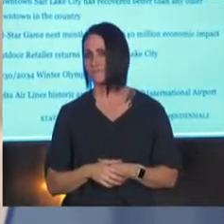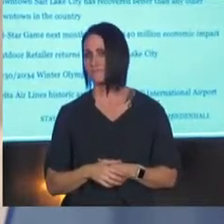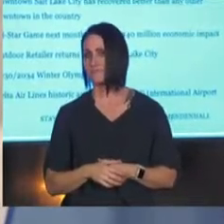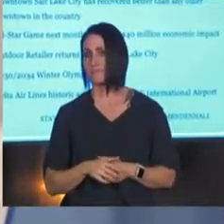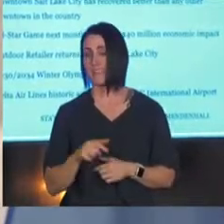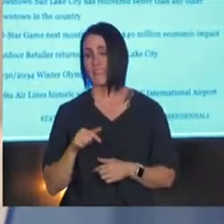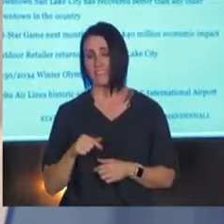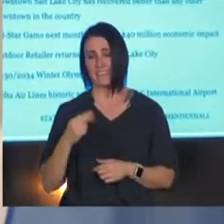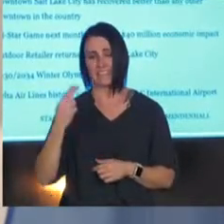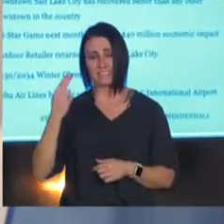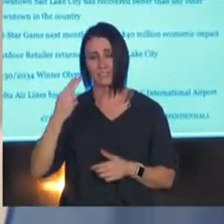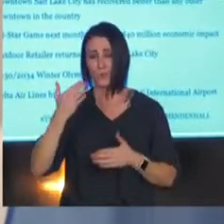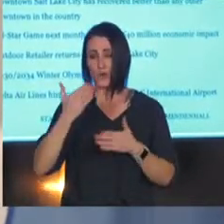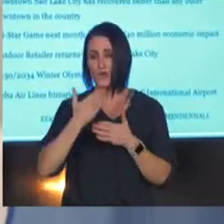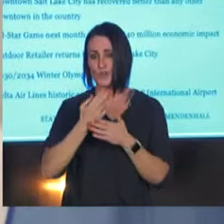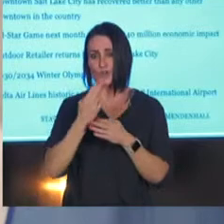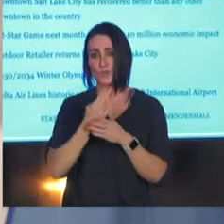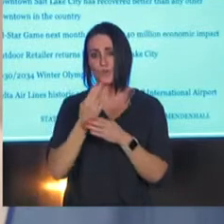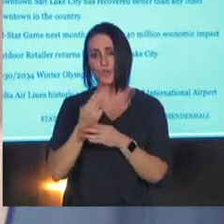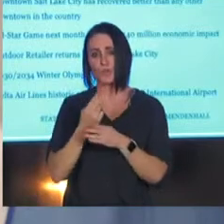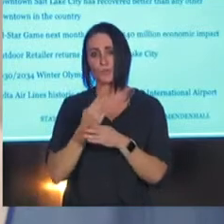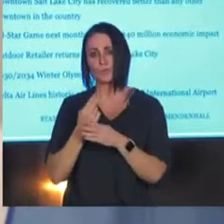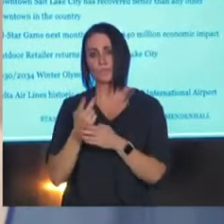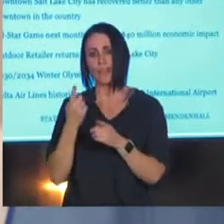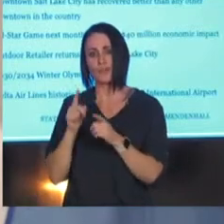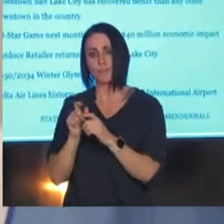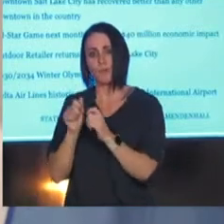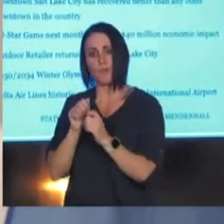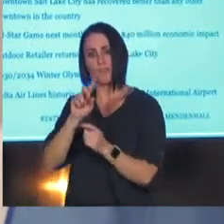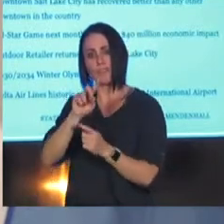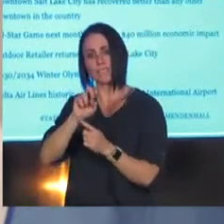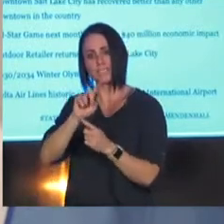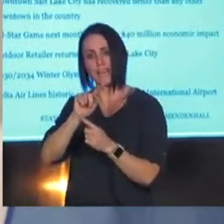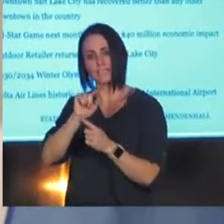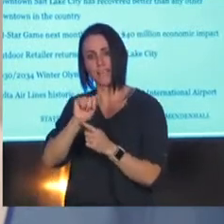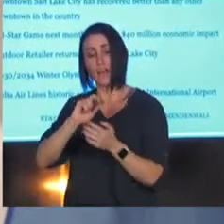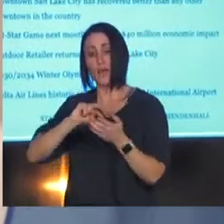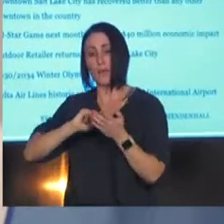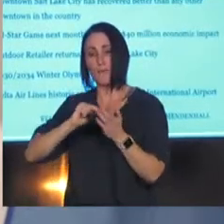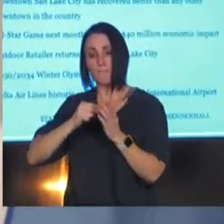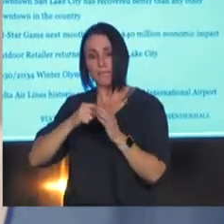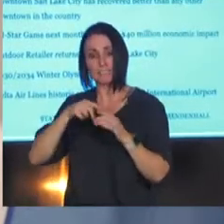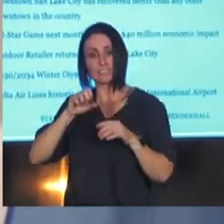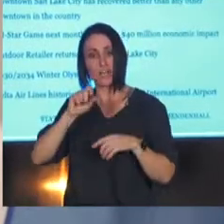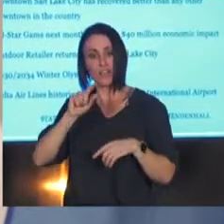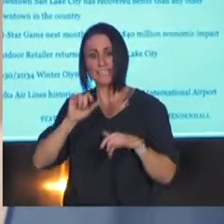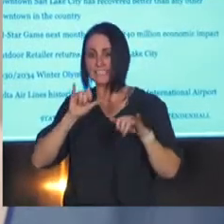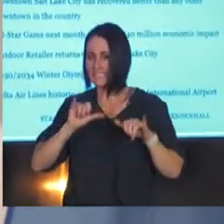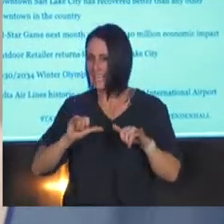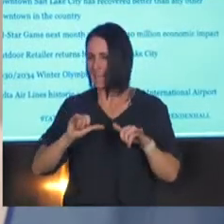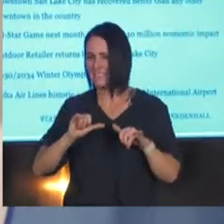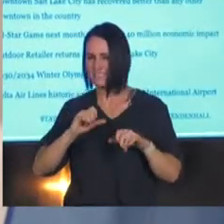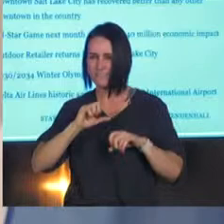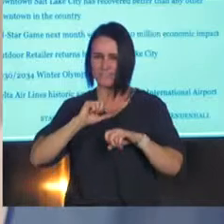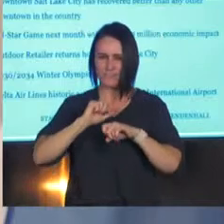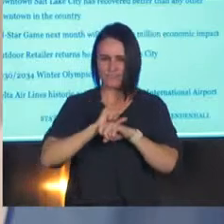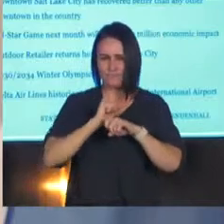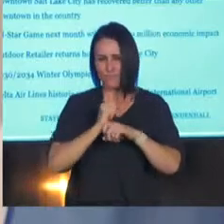This historic new use agreement with Delta will mean that Salt Lake City will remain Delta's workhorse in the West through at